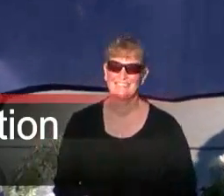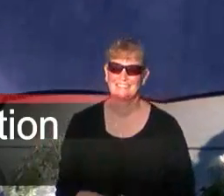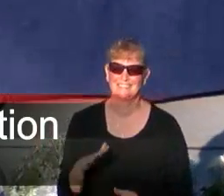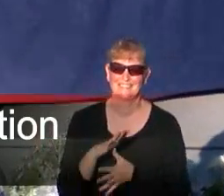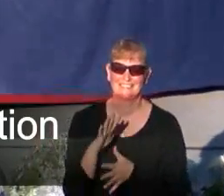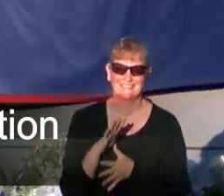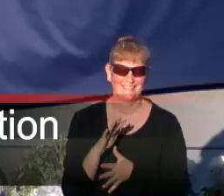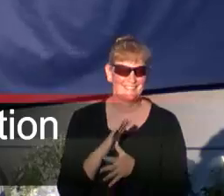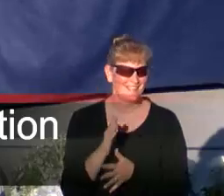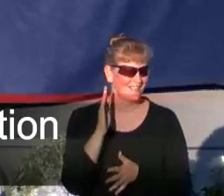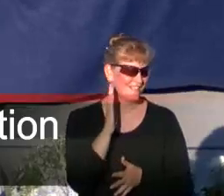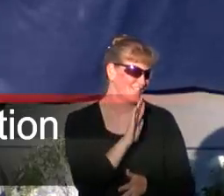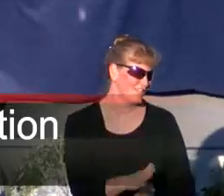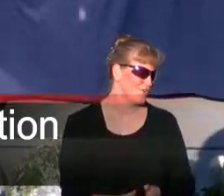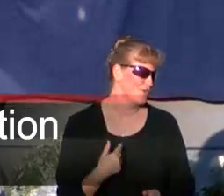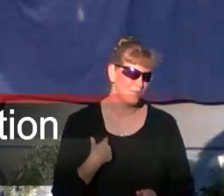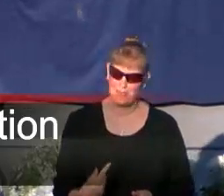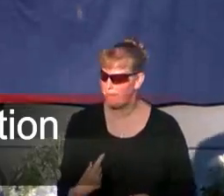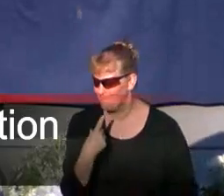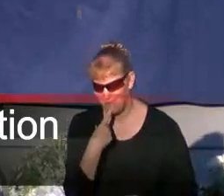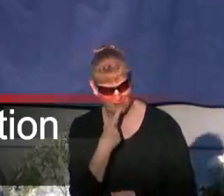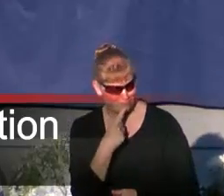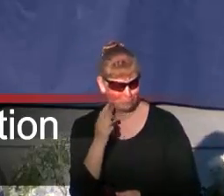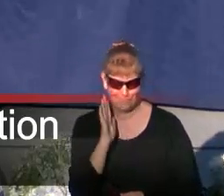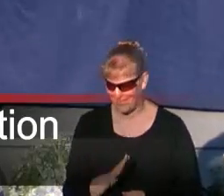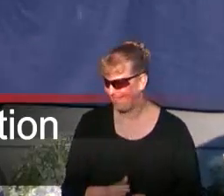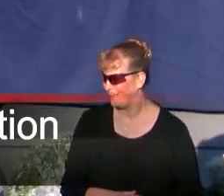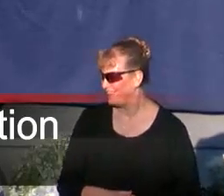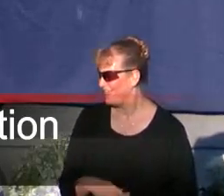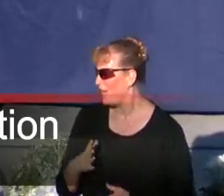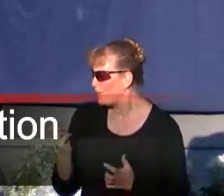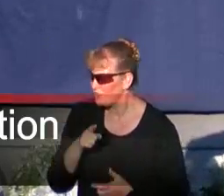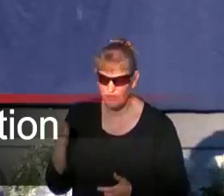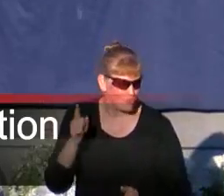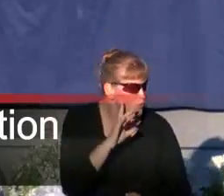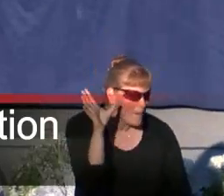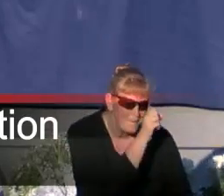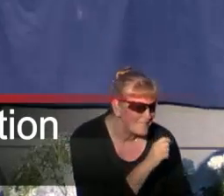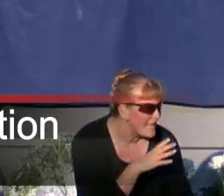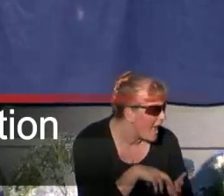Seniors, you're going to miss that. I thought you might have wanted to hear that one last time.